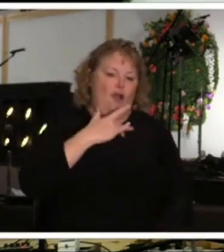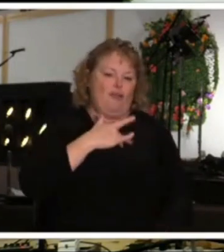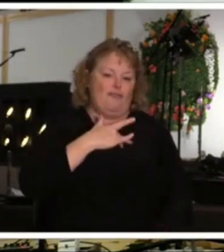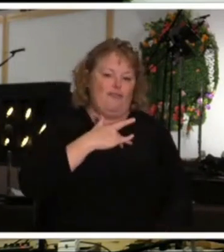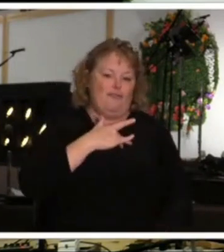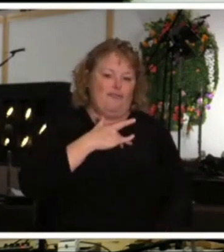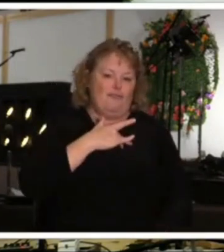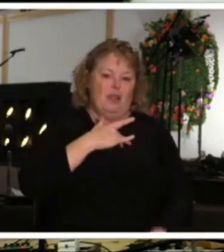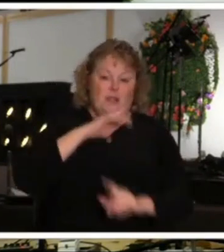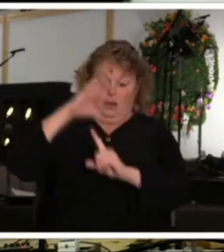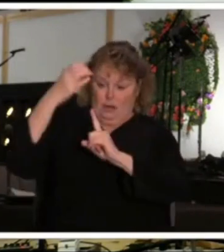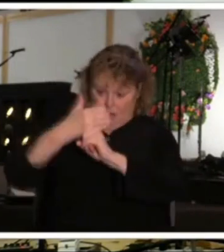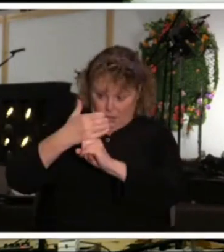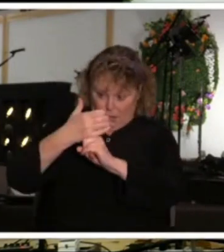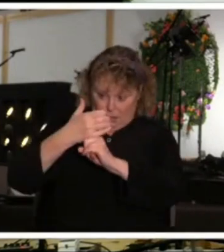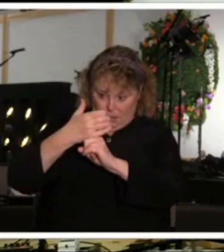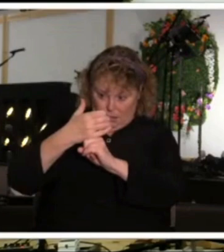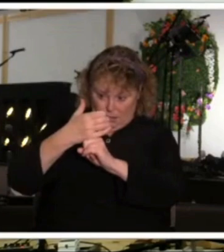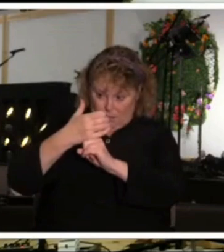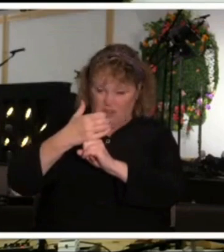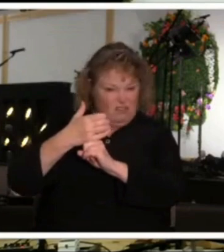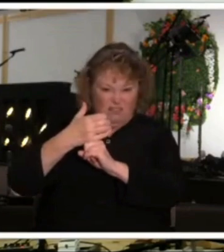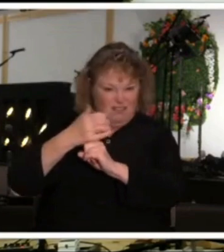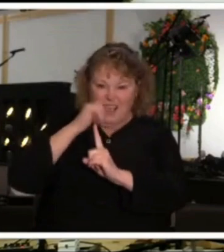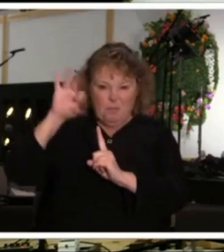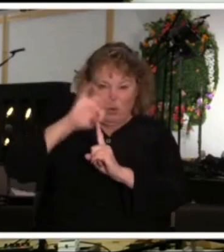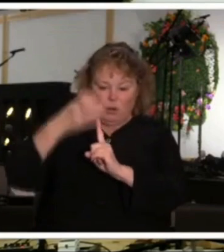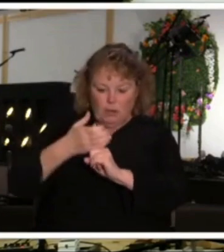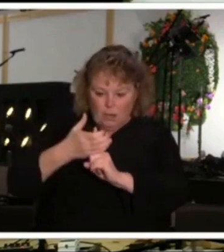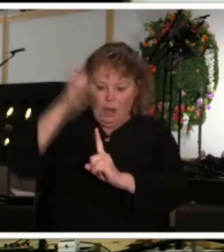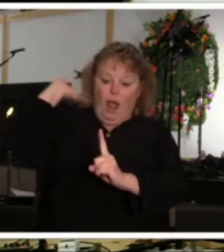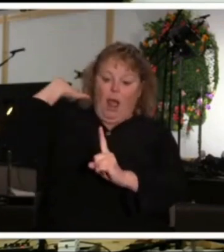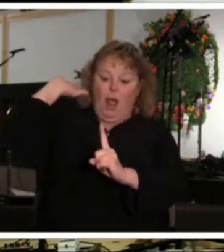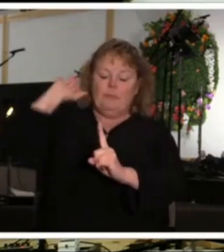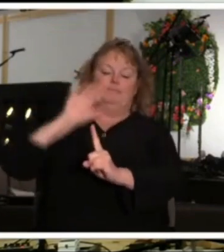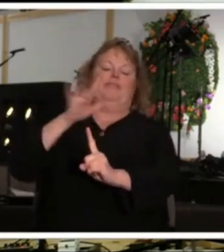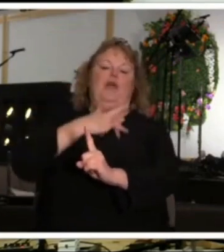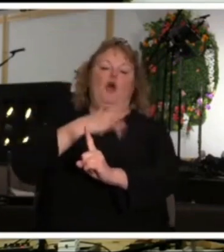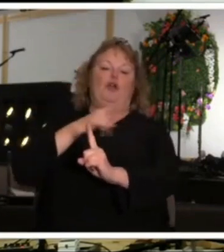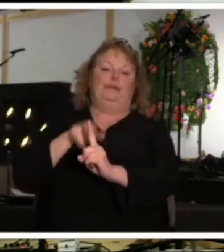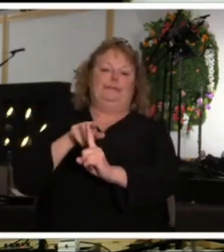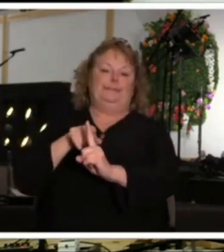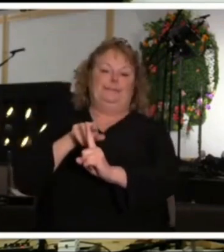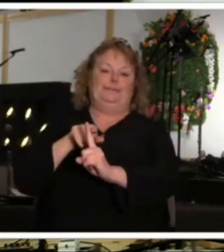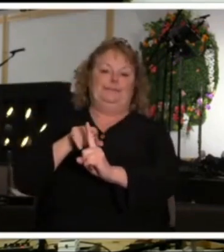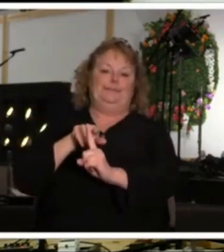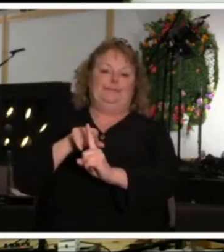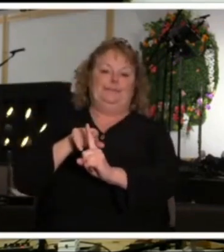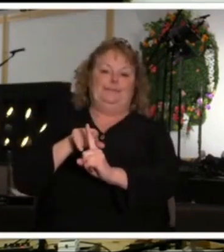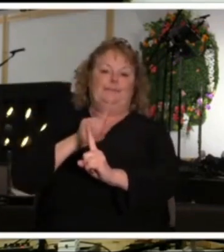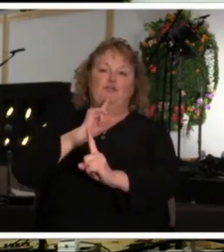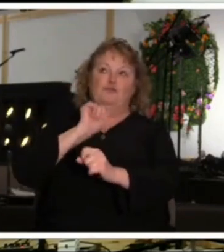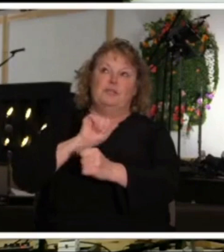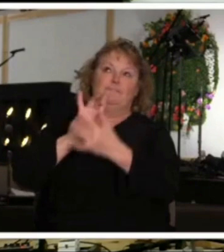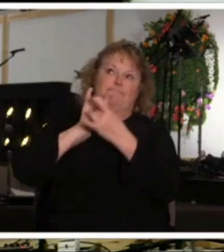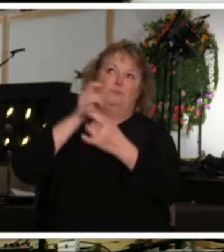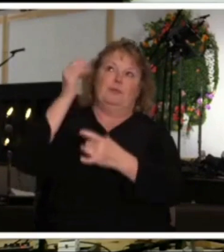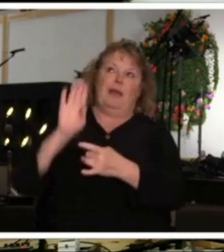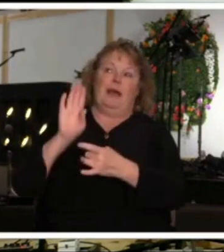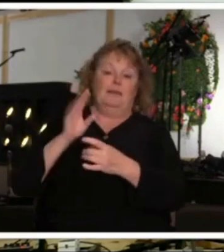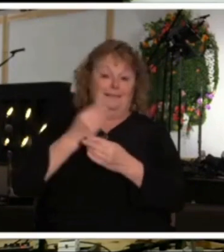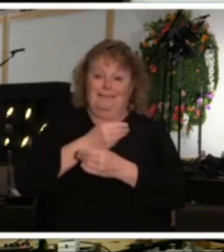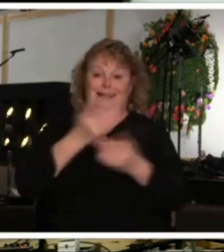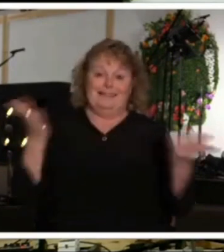do not matter. It's about having a heart for me. And I'm going to tell you, church,